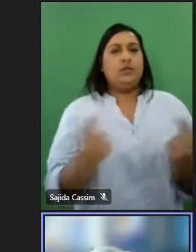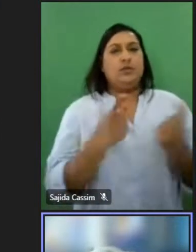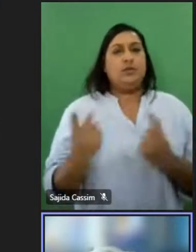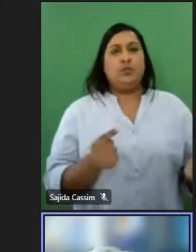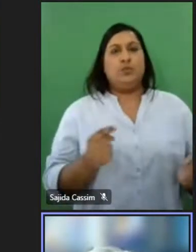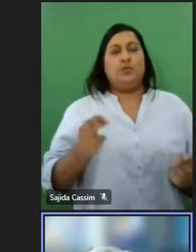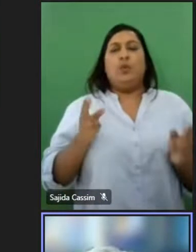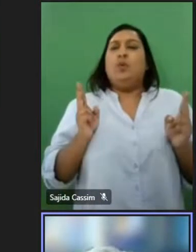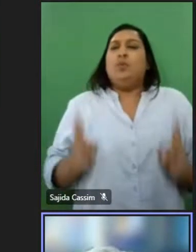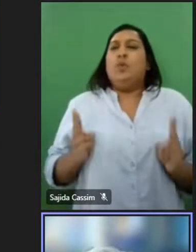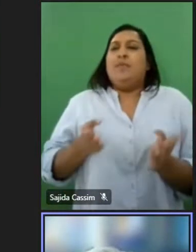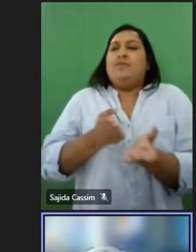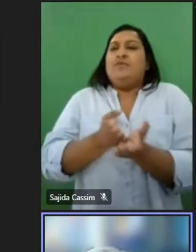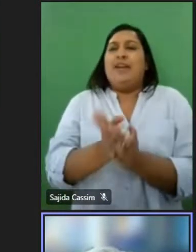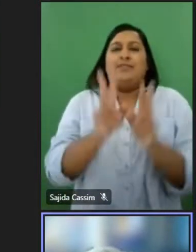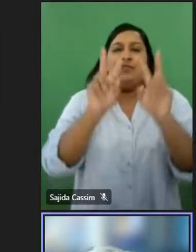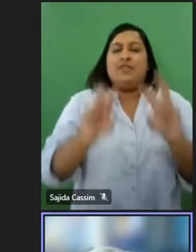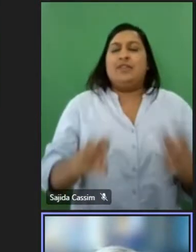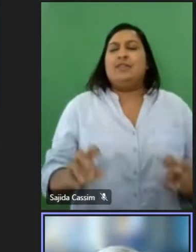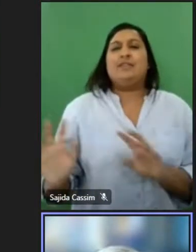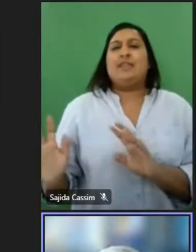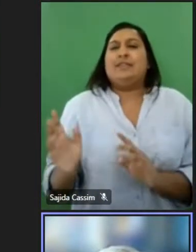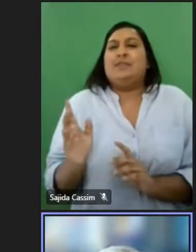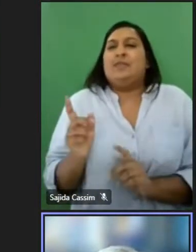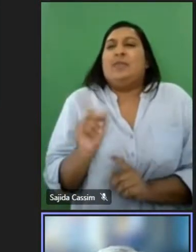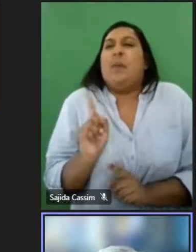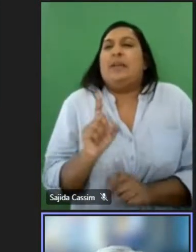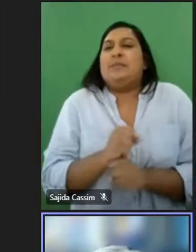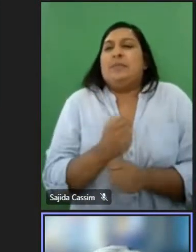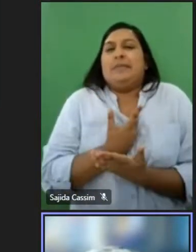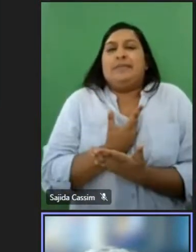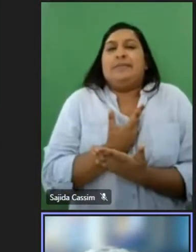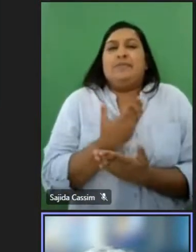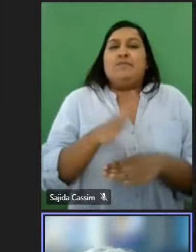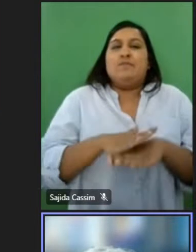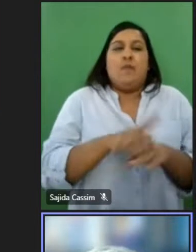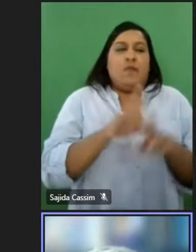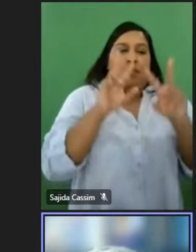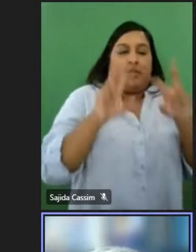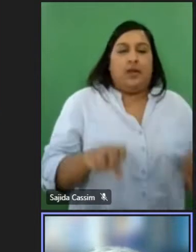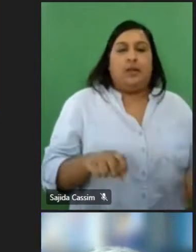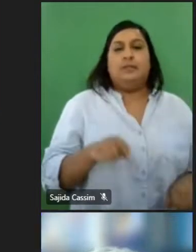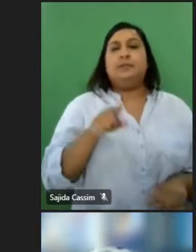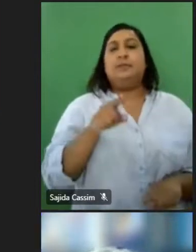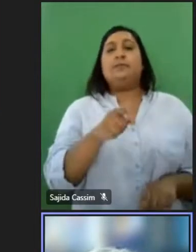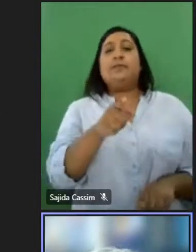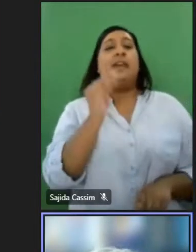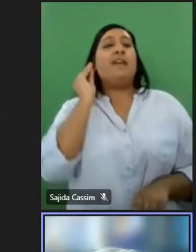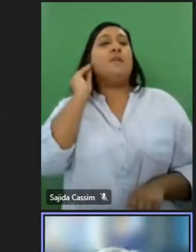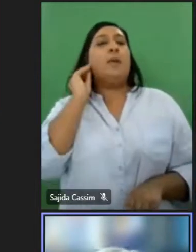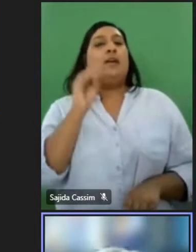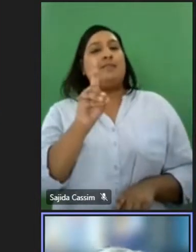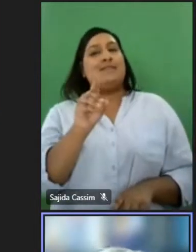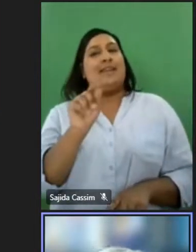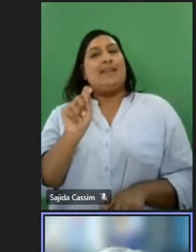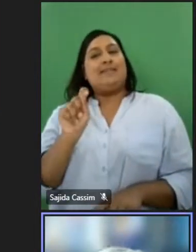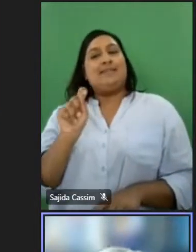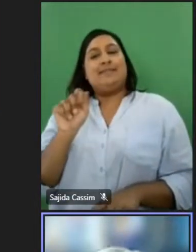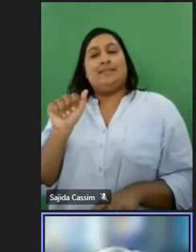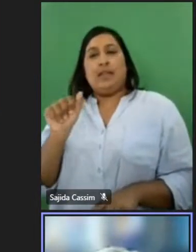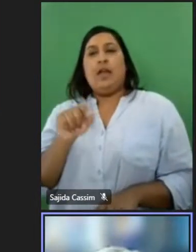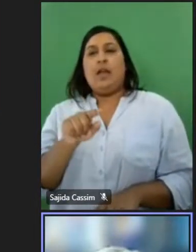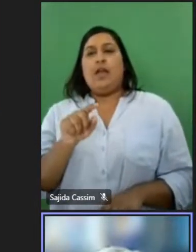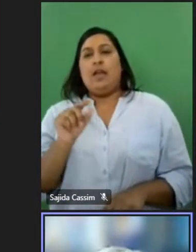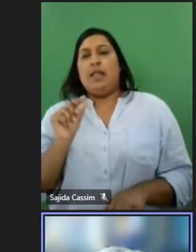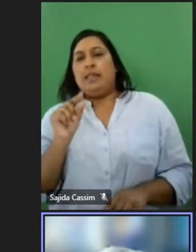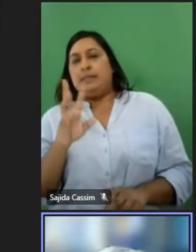rights was that the data is rather conflicting about how many or what proportion of the